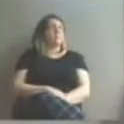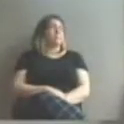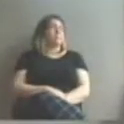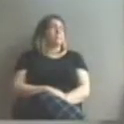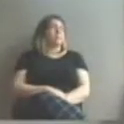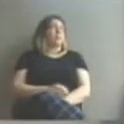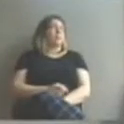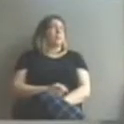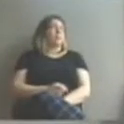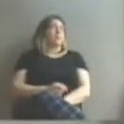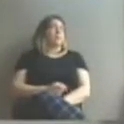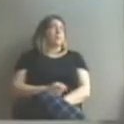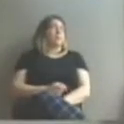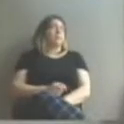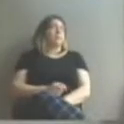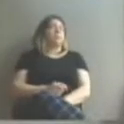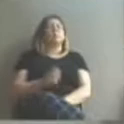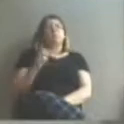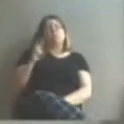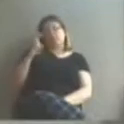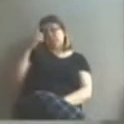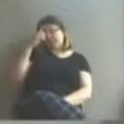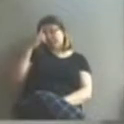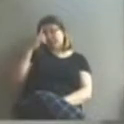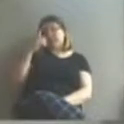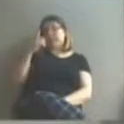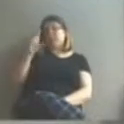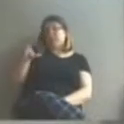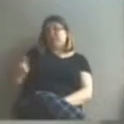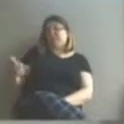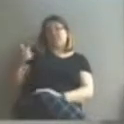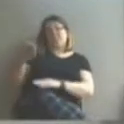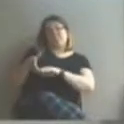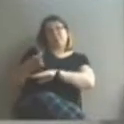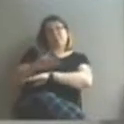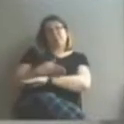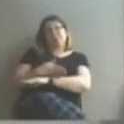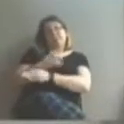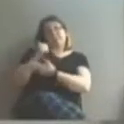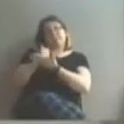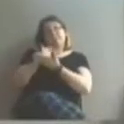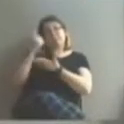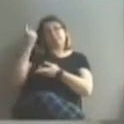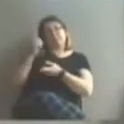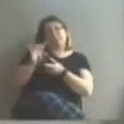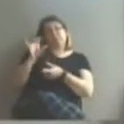Or do you think there are more improvements that could be made to reduce and streamline that bureaucracy?